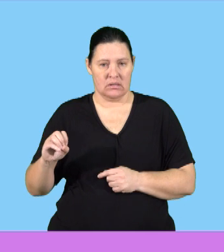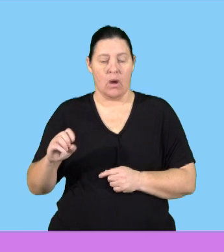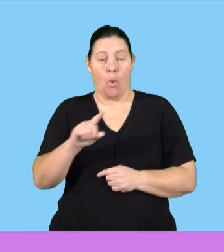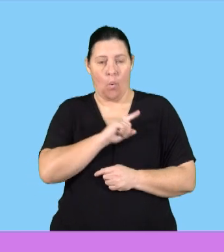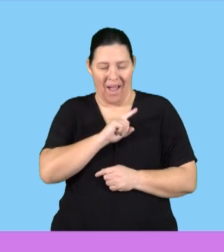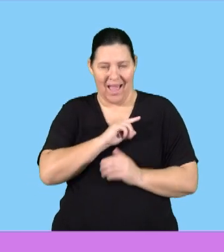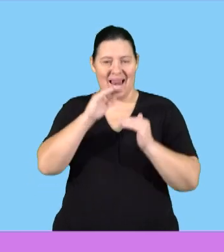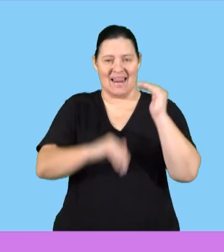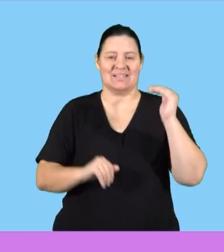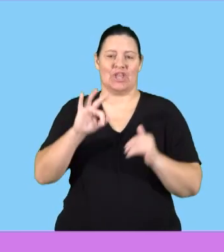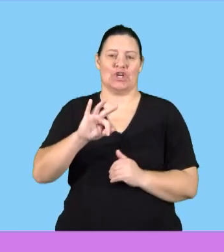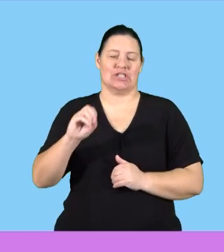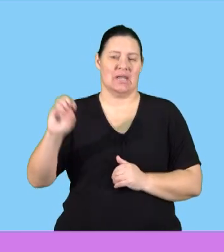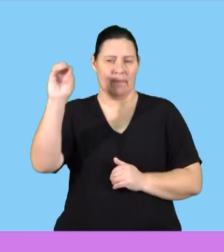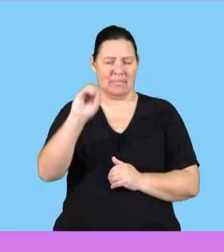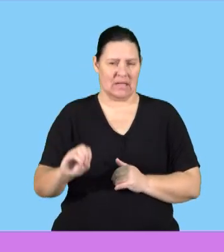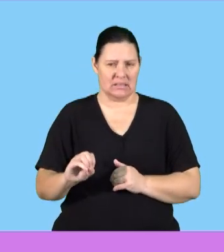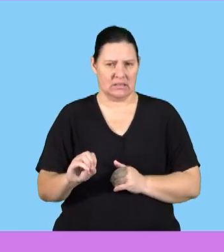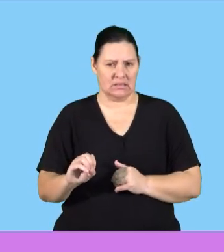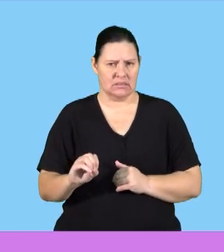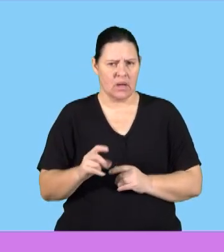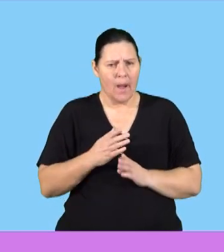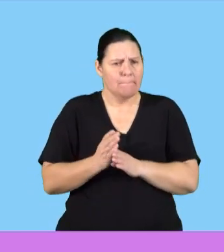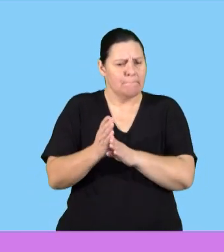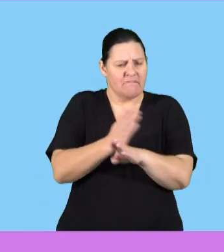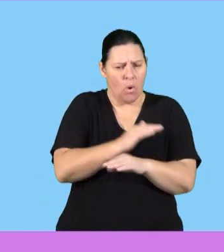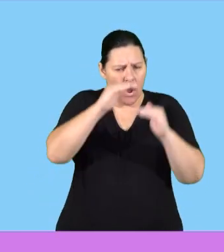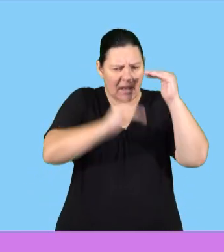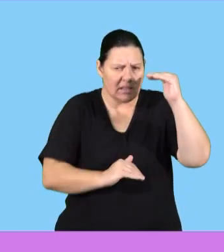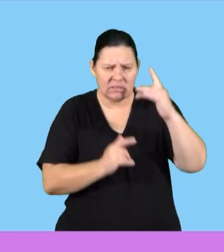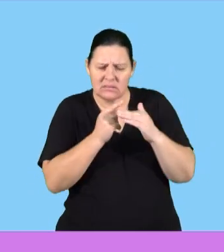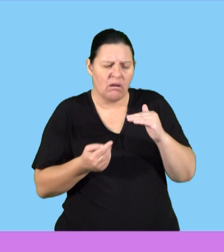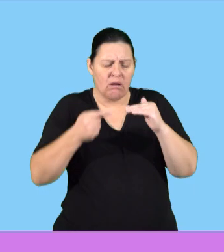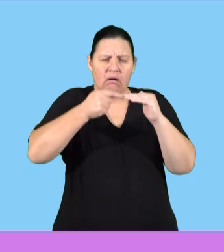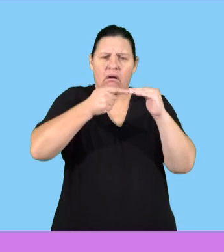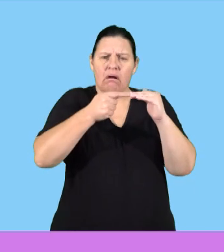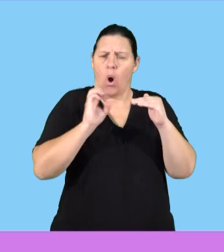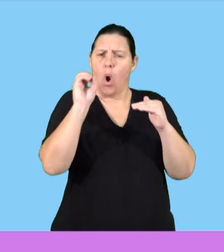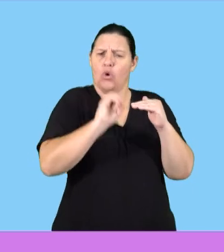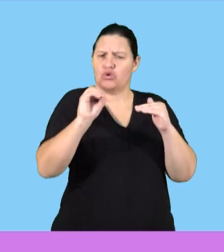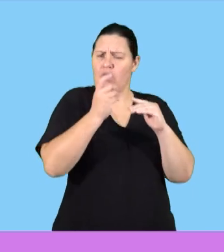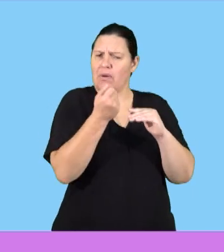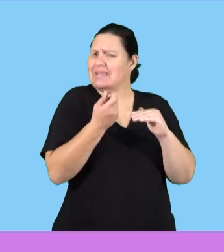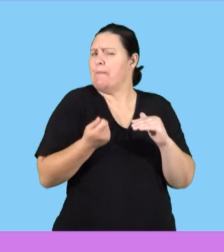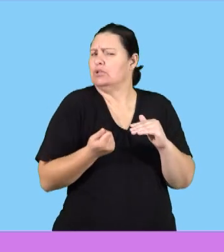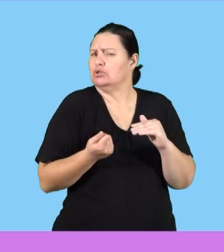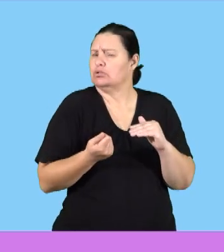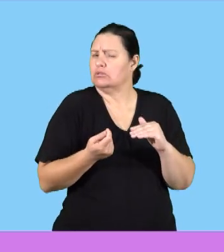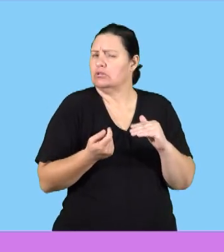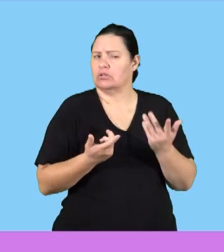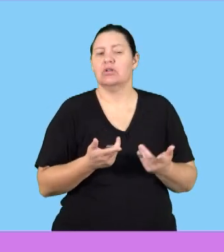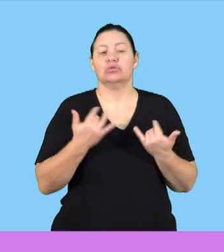been reduced by 30%. Now we need to determine the original price before